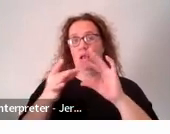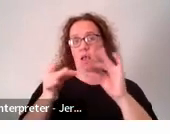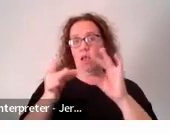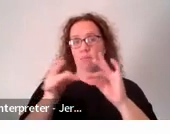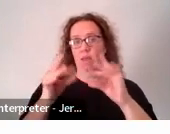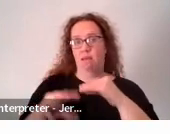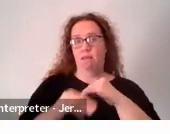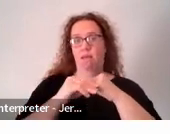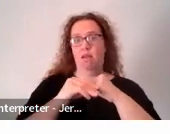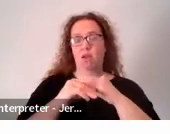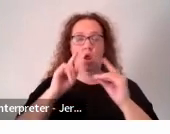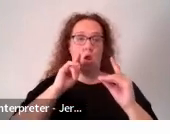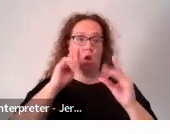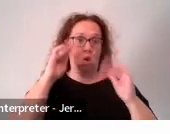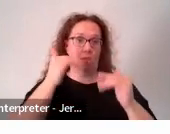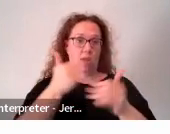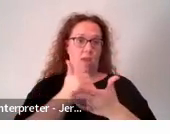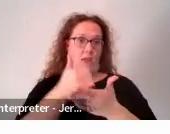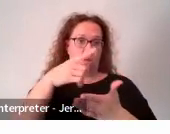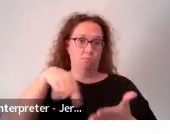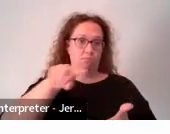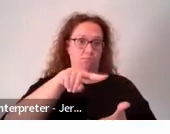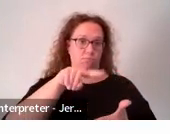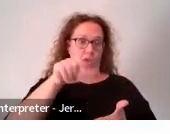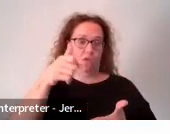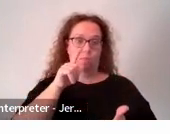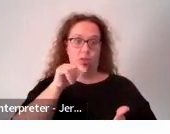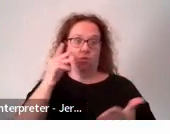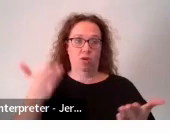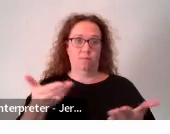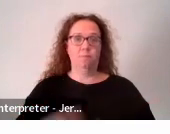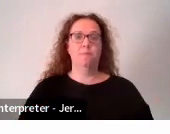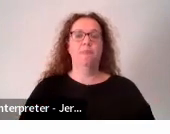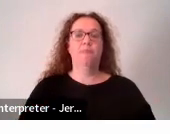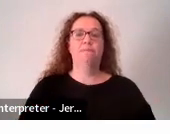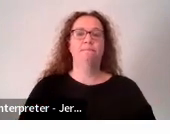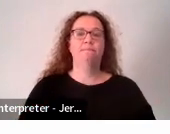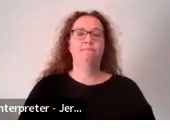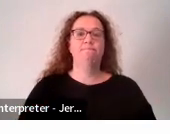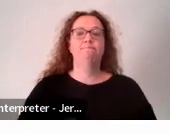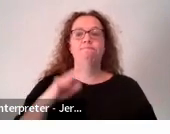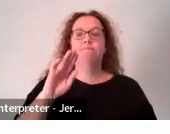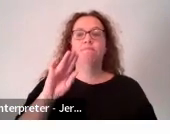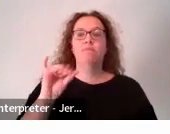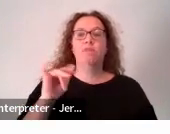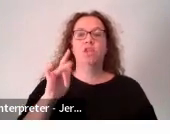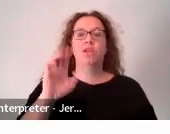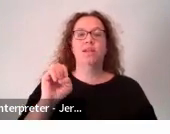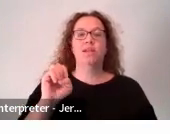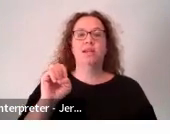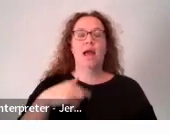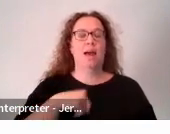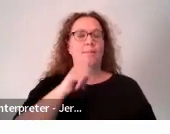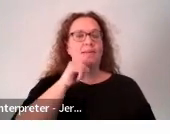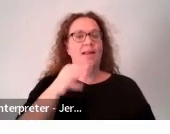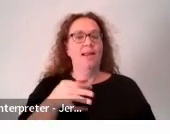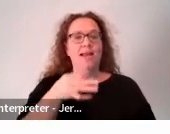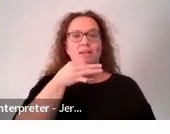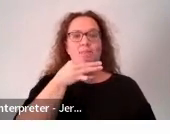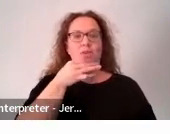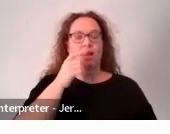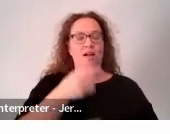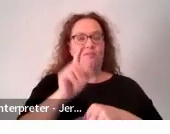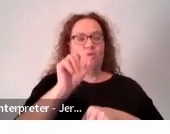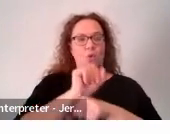information. Hopefully, it helps some of our other attendees. Jackie. Yeah, I am not an expert on the working